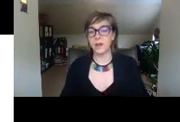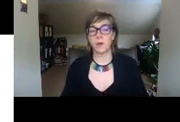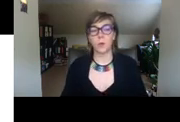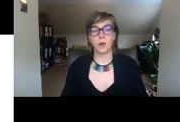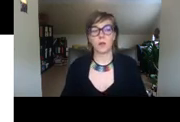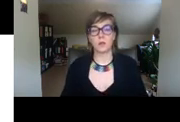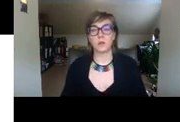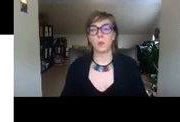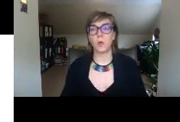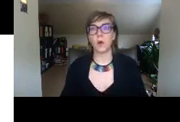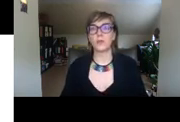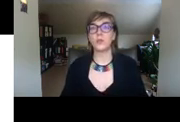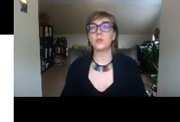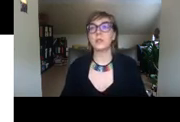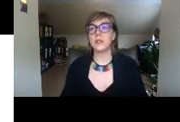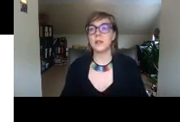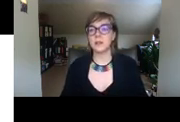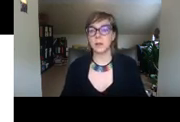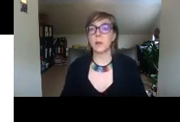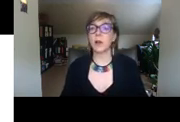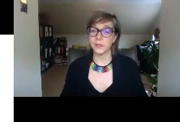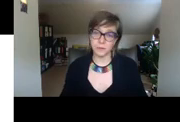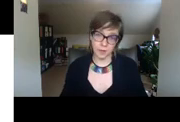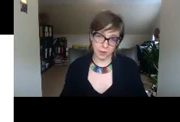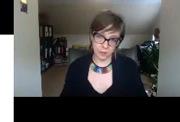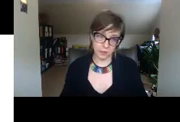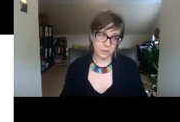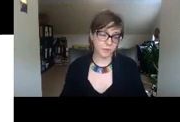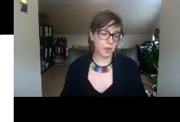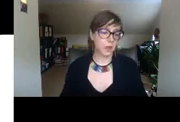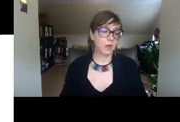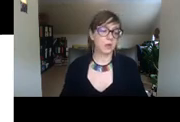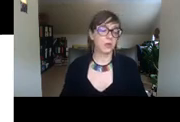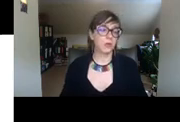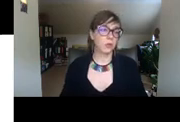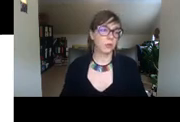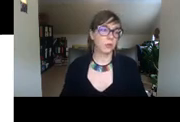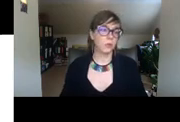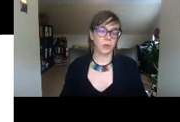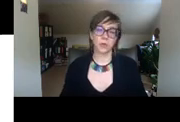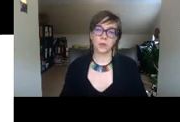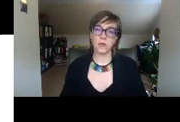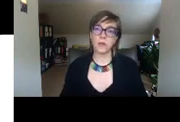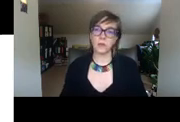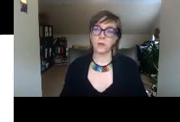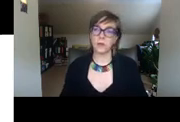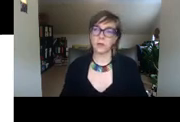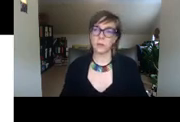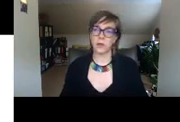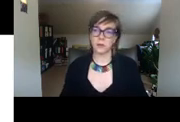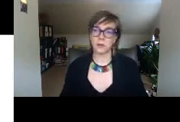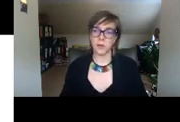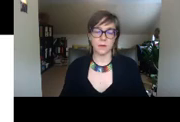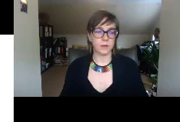question was, what do you see anything positive out of this? Do you, is there anything that you think